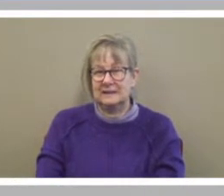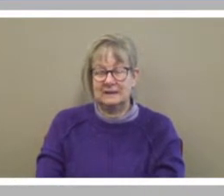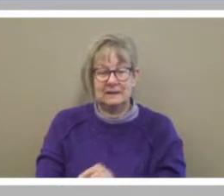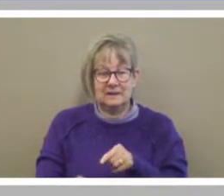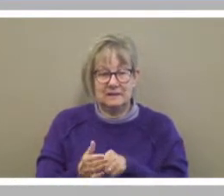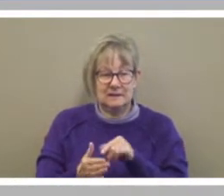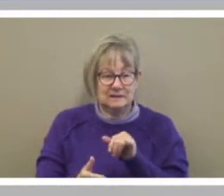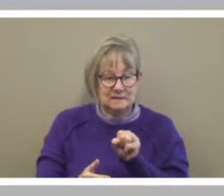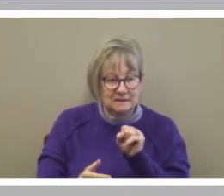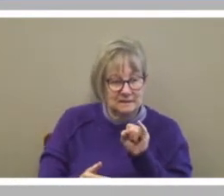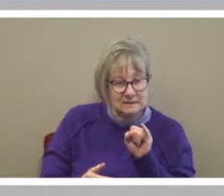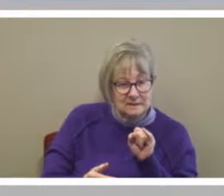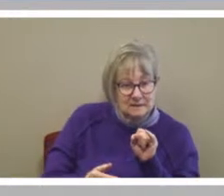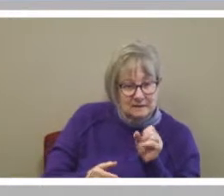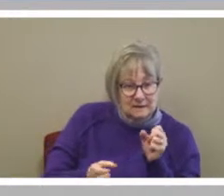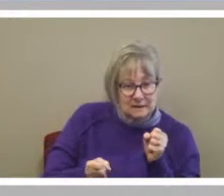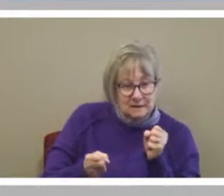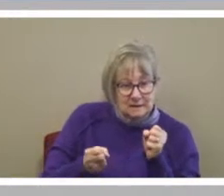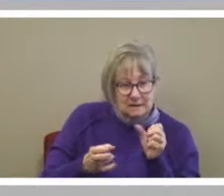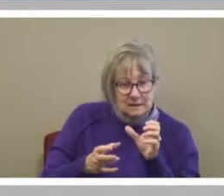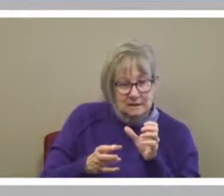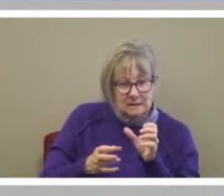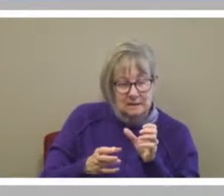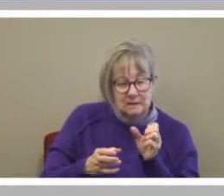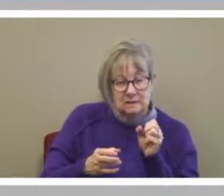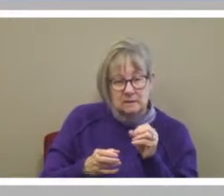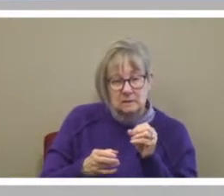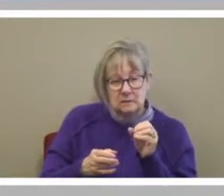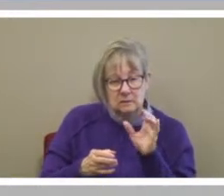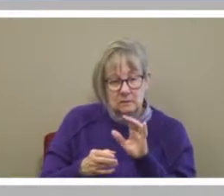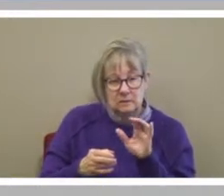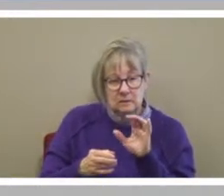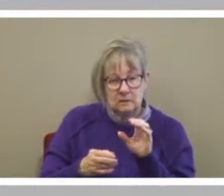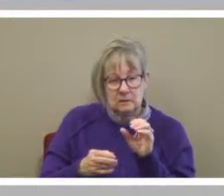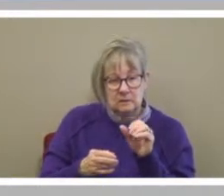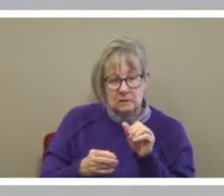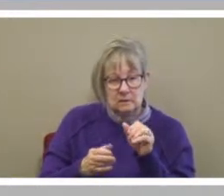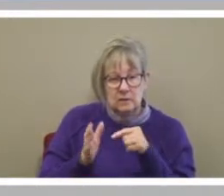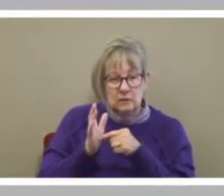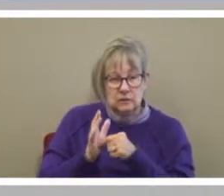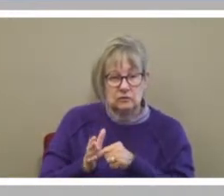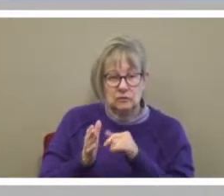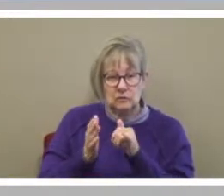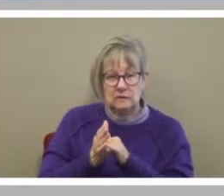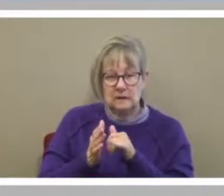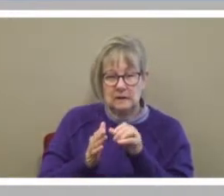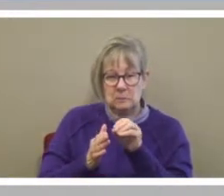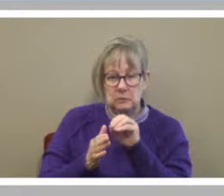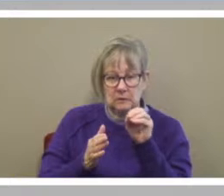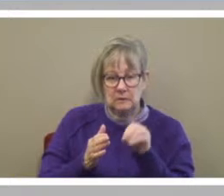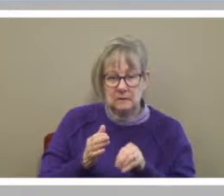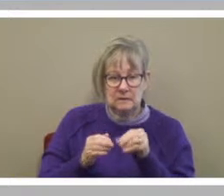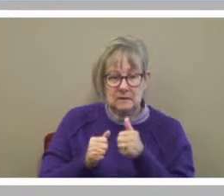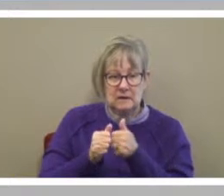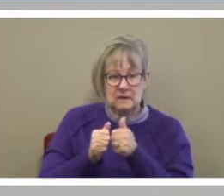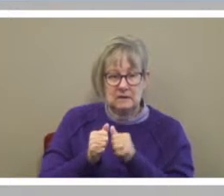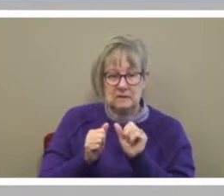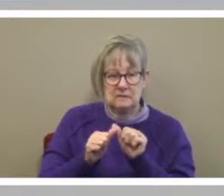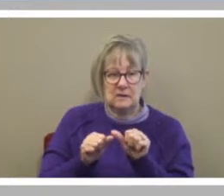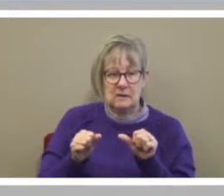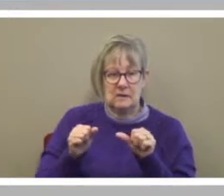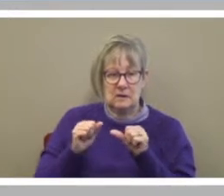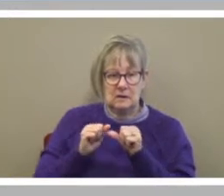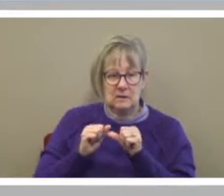This is it, right? The Rachel portal. So it's slide 18. That one shows the percentage in each of our areas that